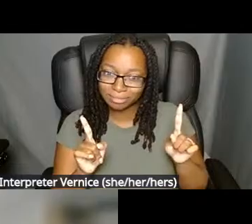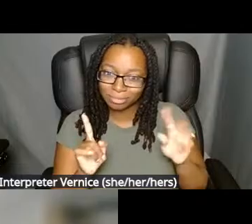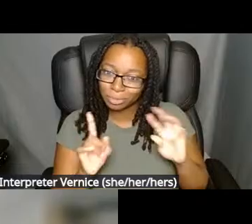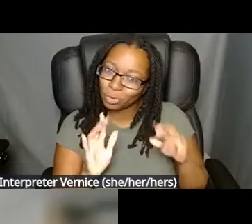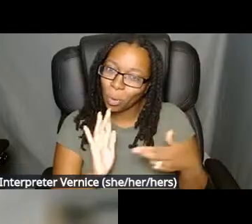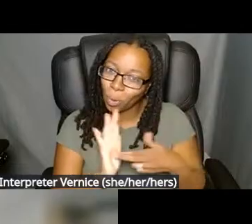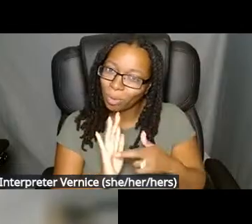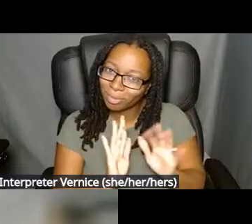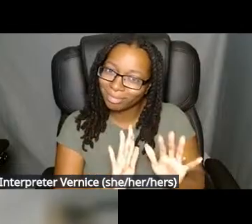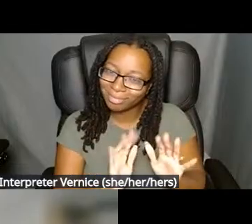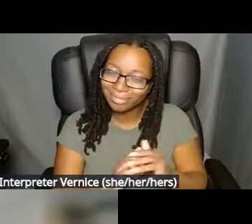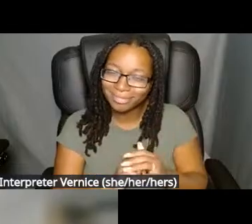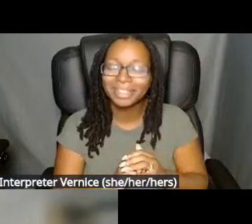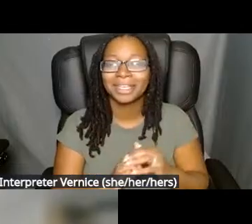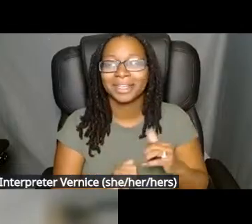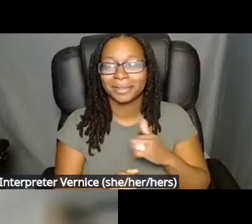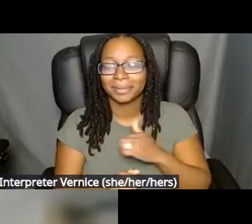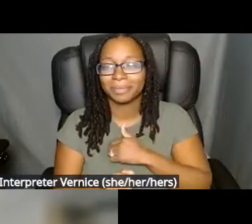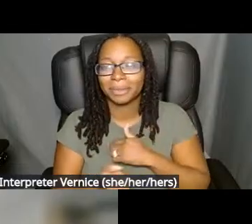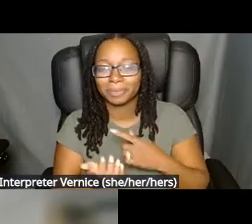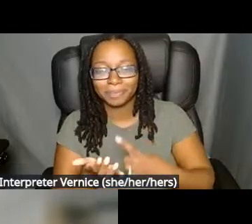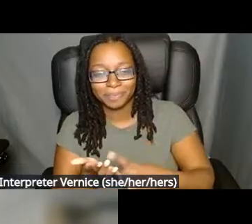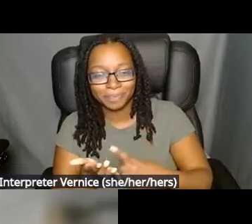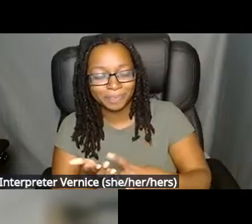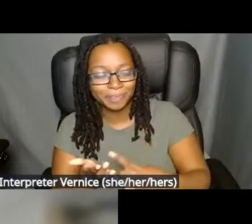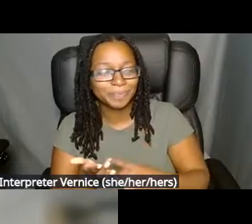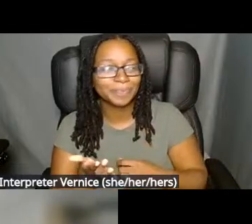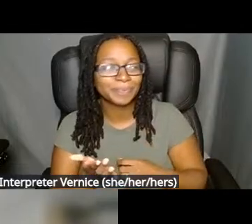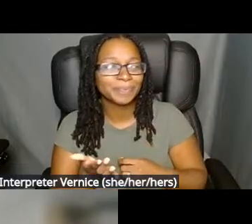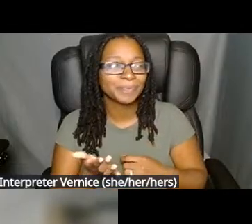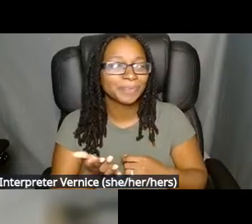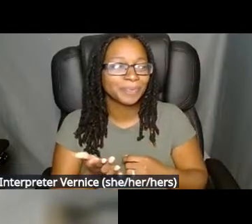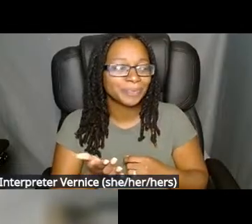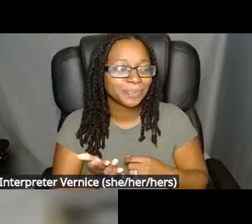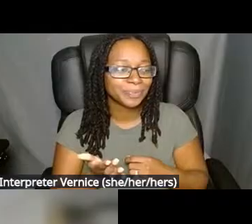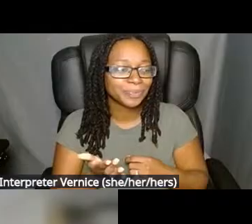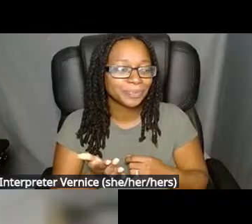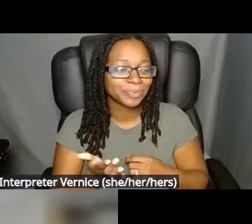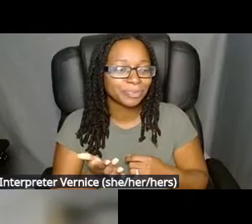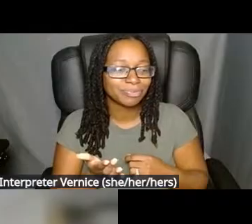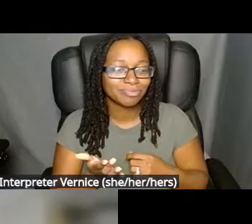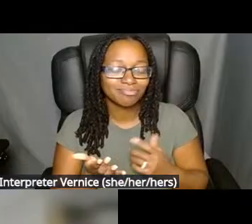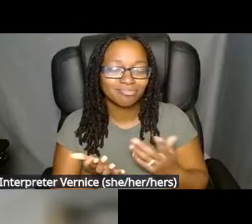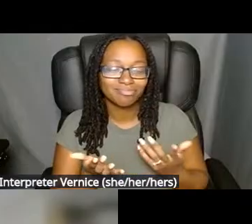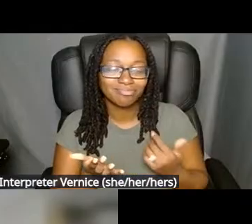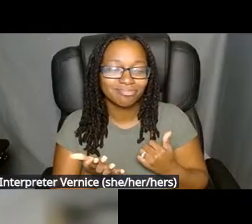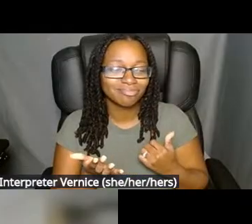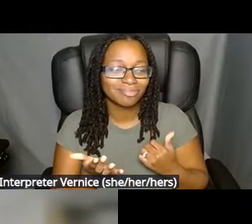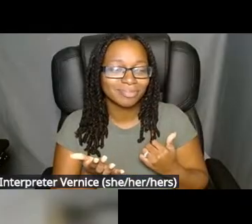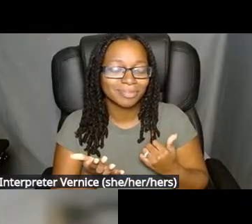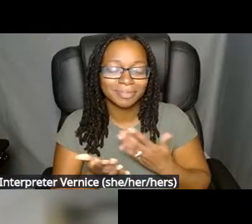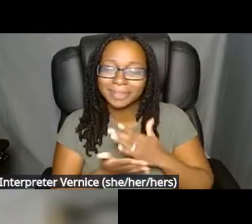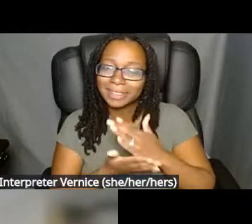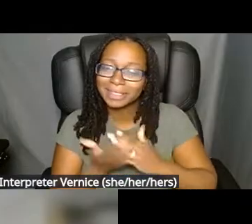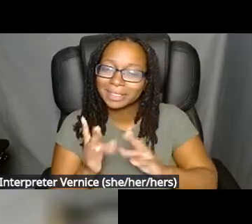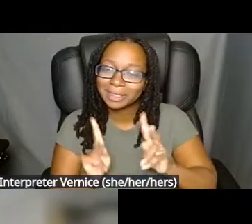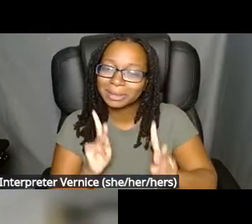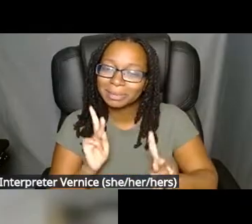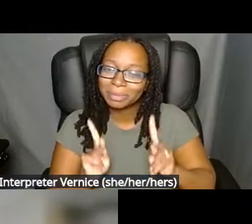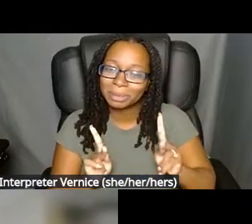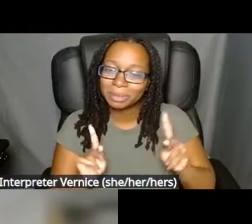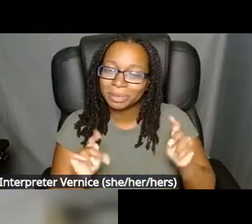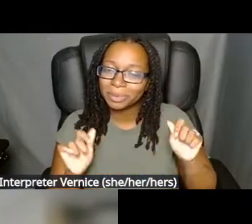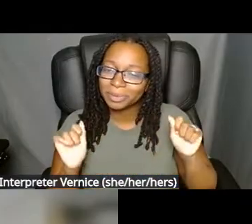and we were just talking about how some people have just the ability to kind of set